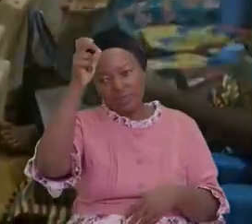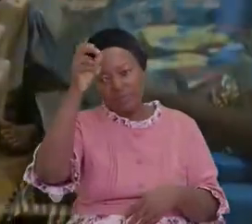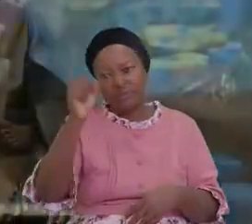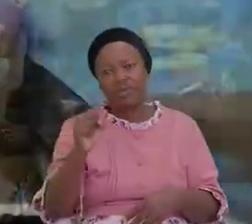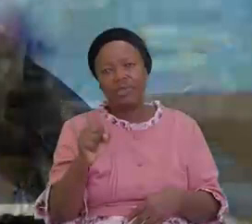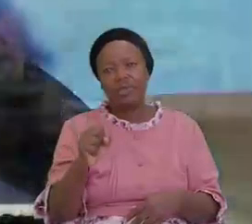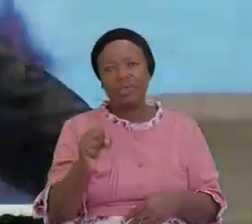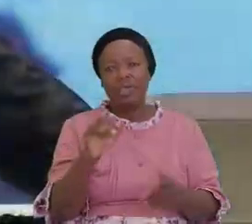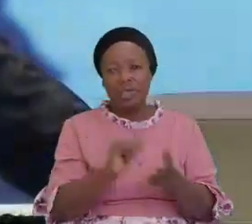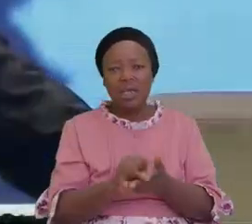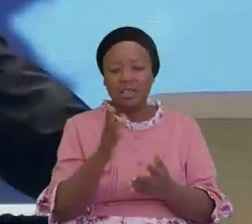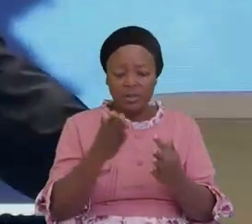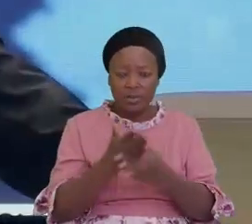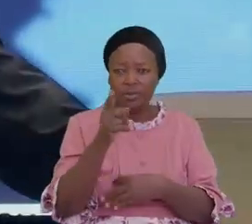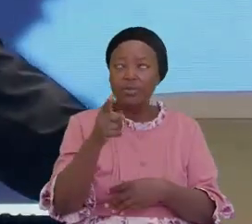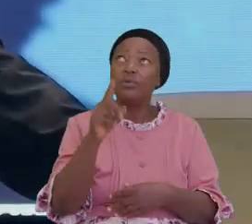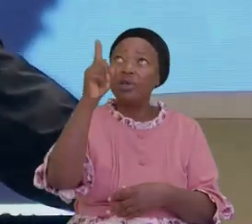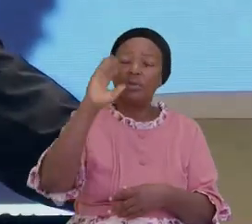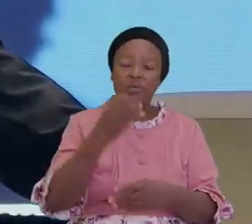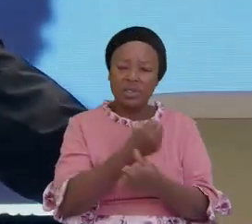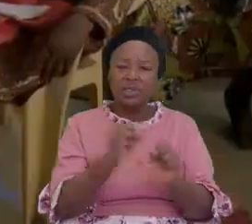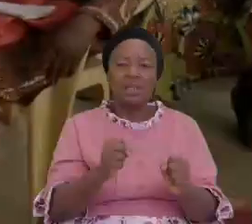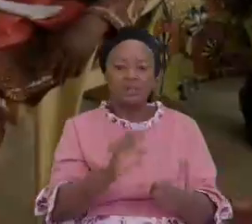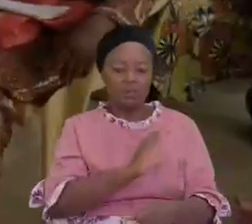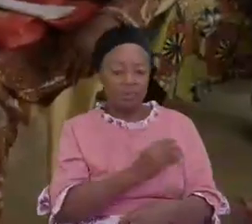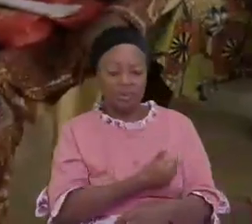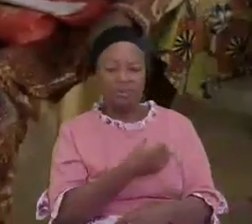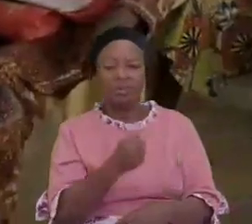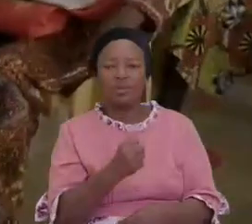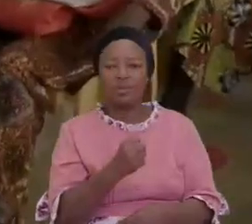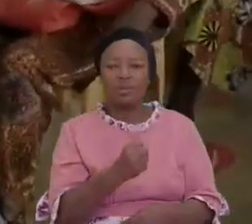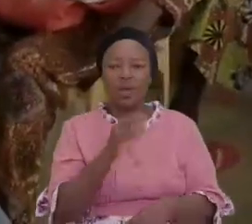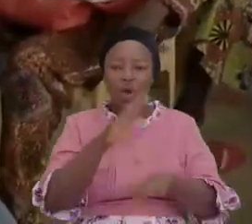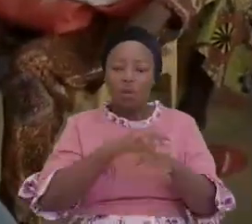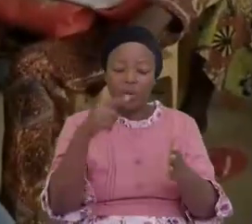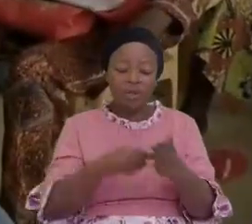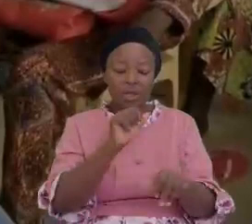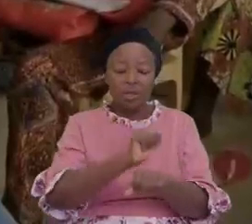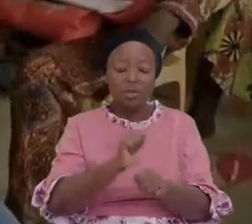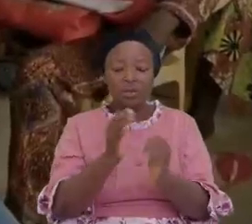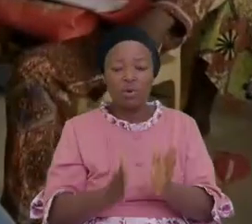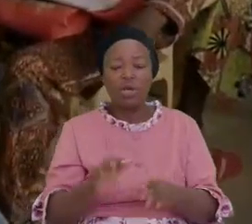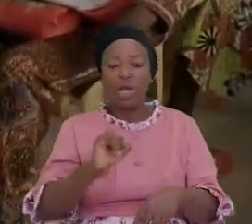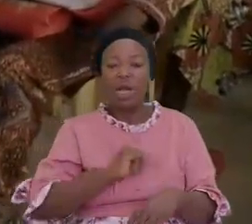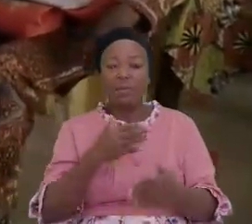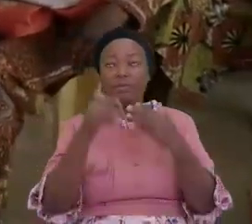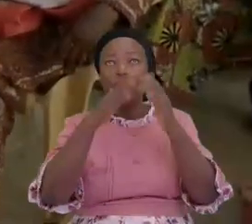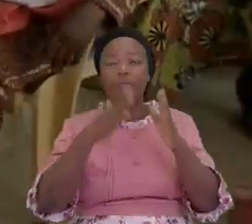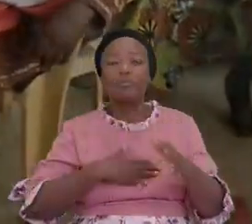Through you, he will save souls. Upon this rock, I build my church.